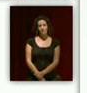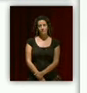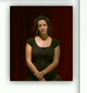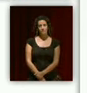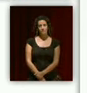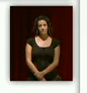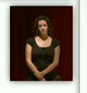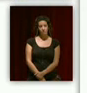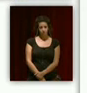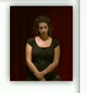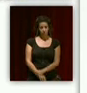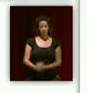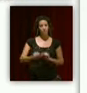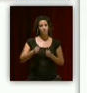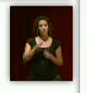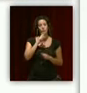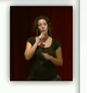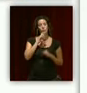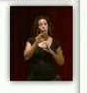beforehand.